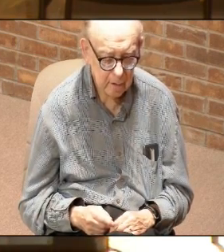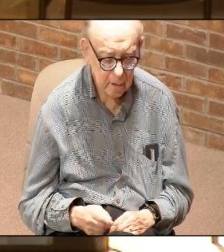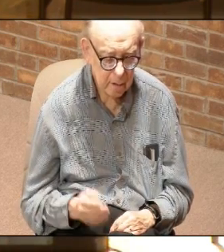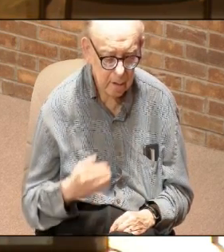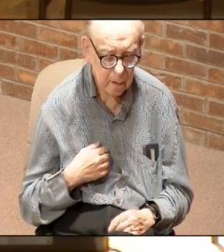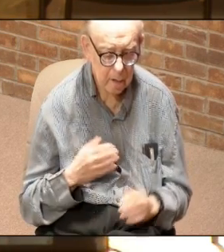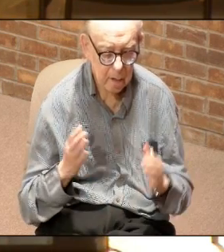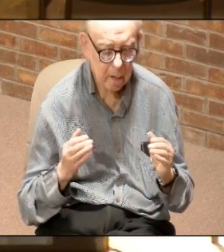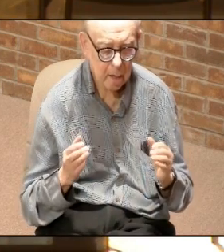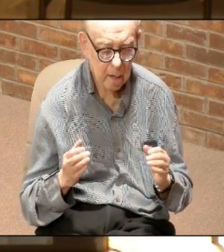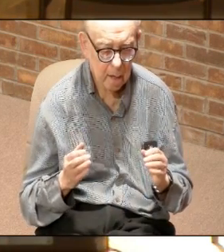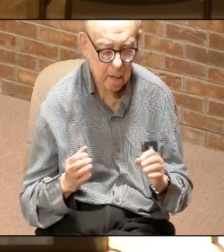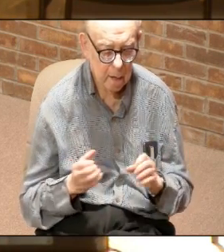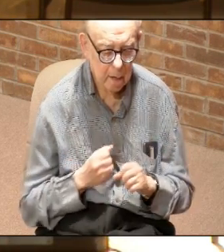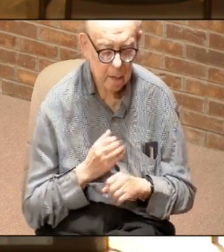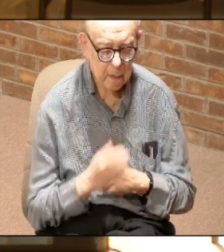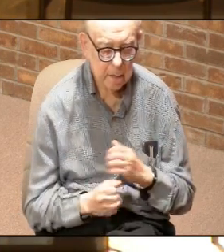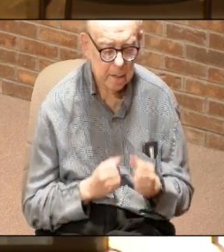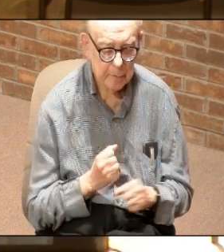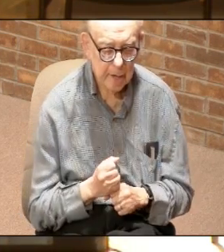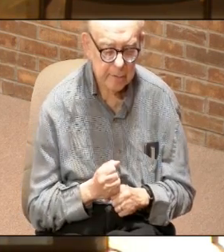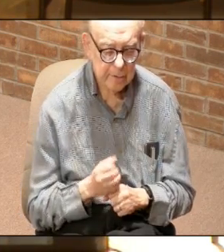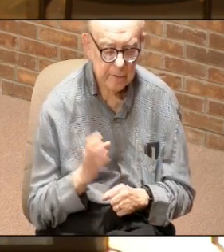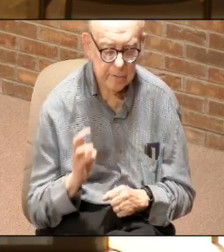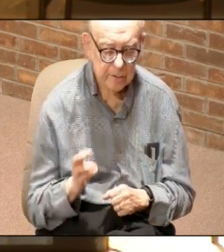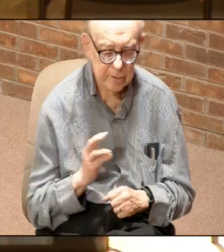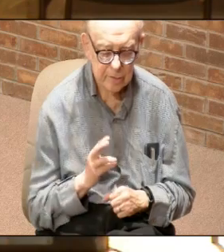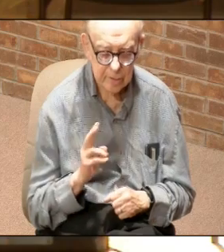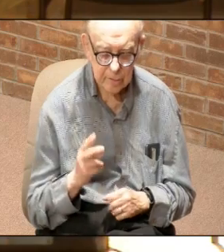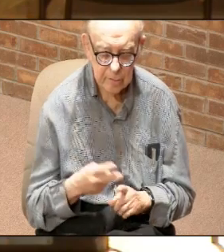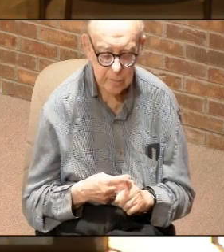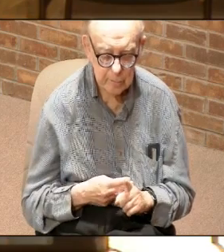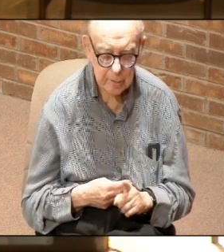I'm hoping that I get past 66 in 2 months.